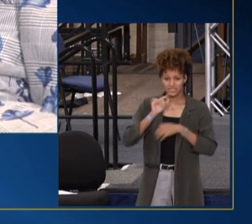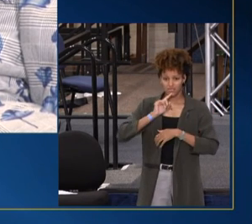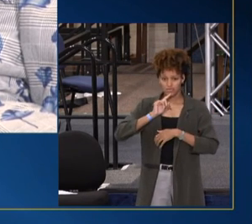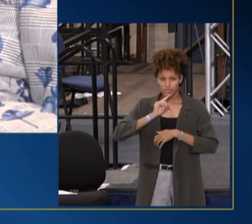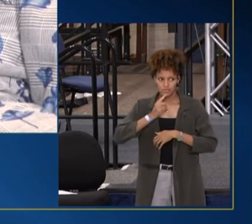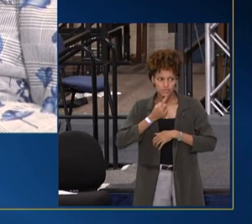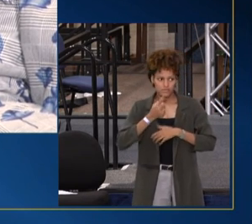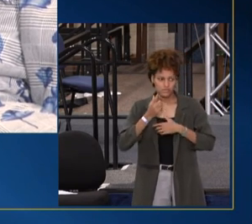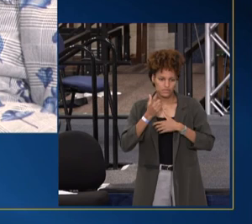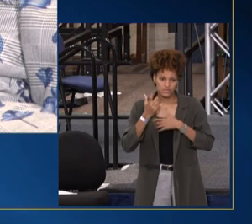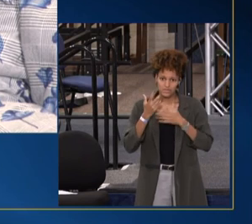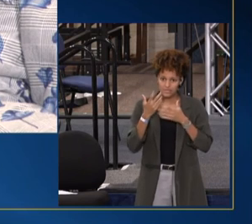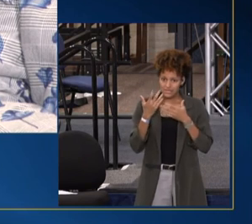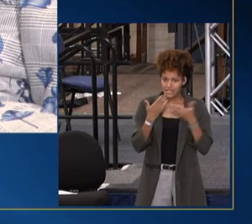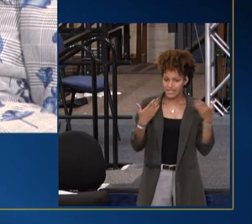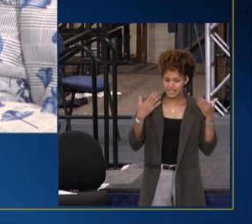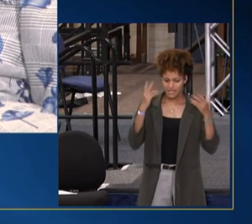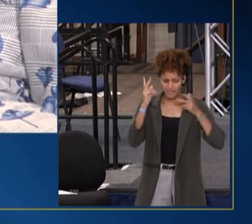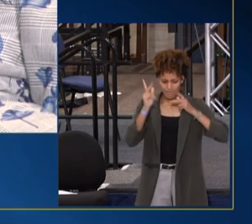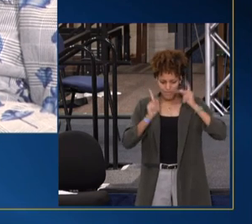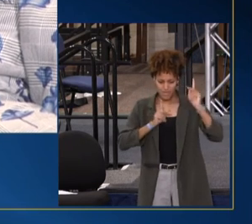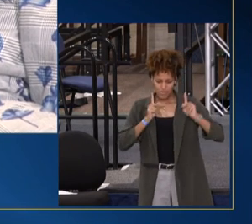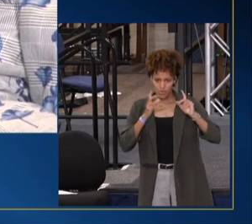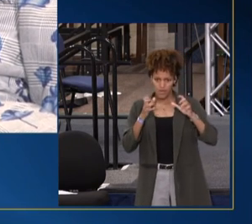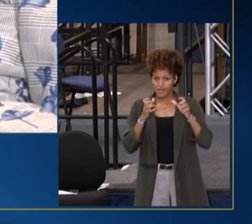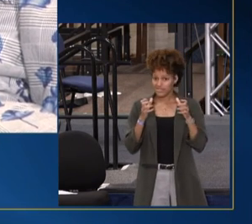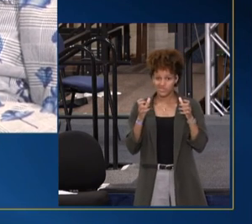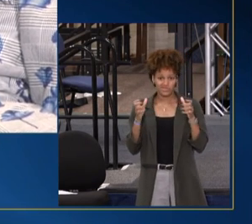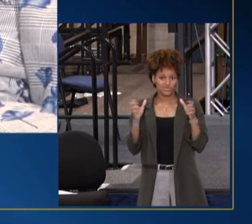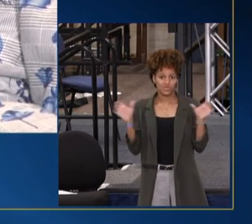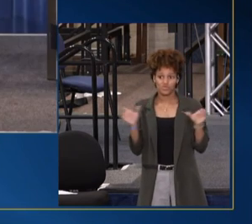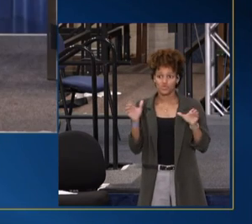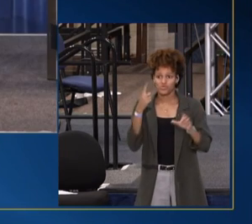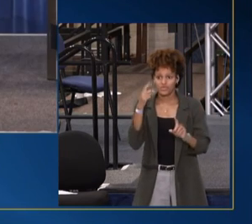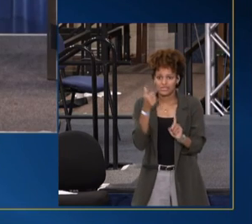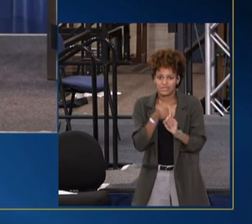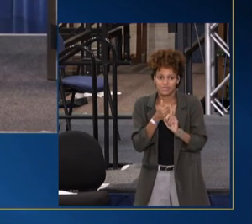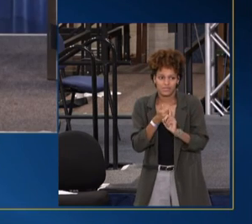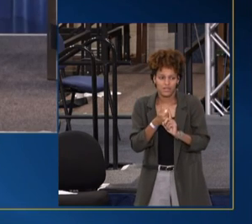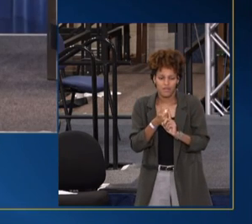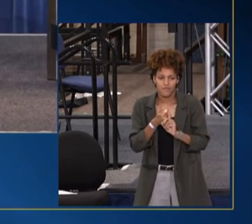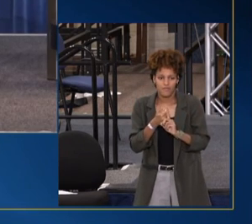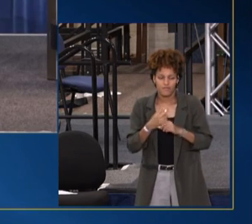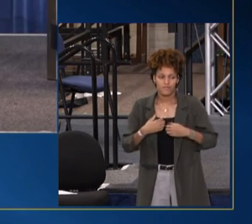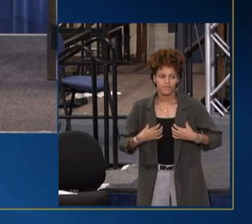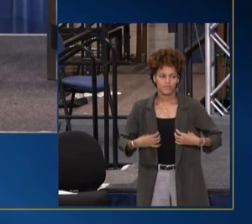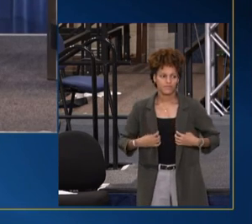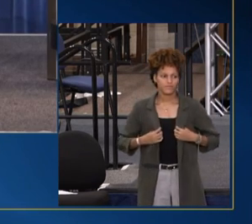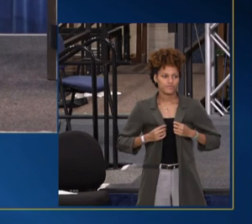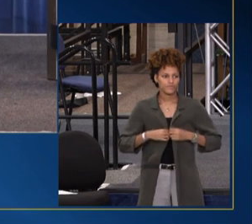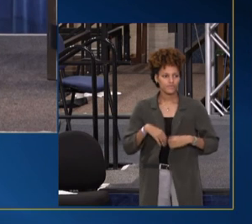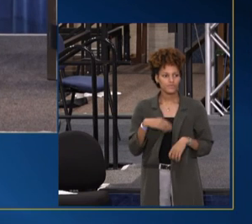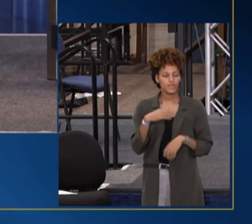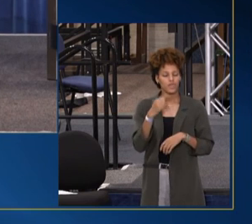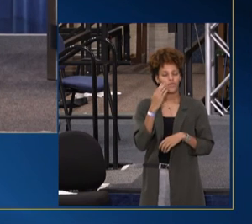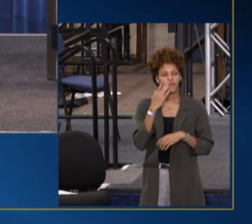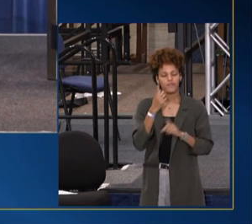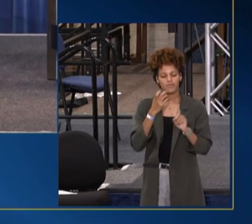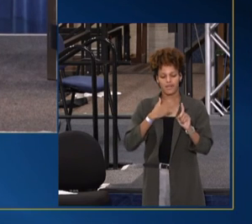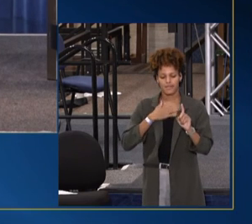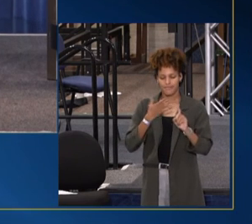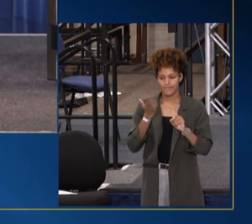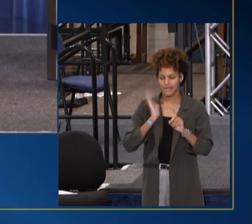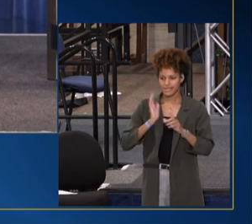things that people are wanting to take. Thank you all. So I know from my past experience leading